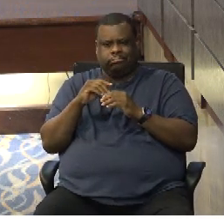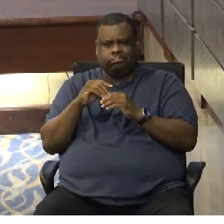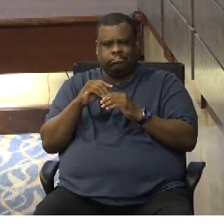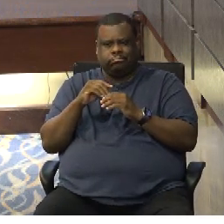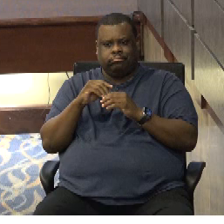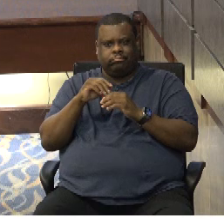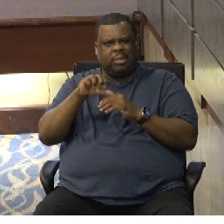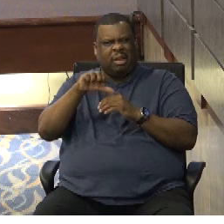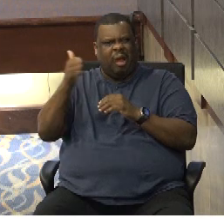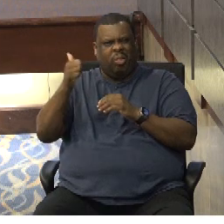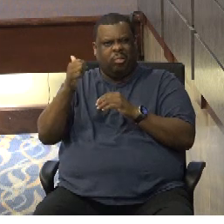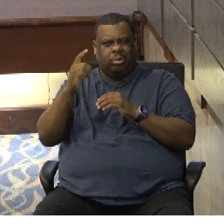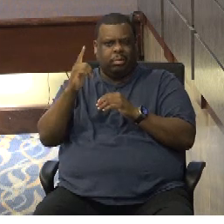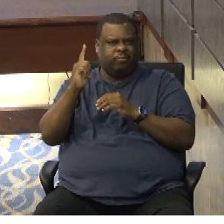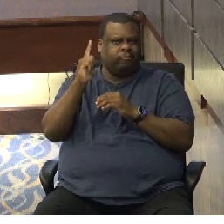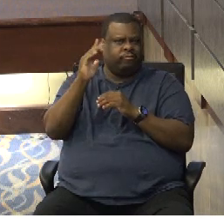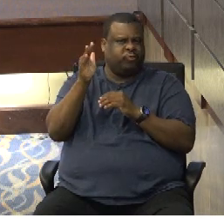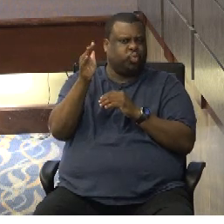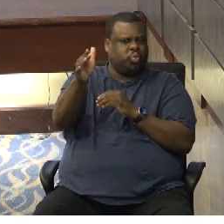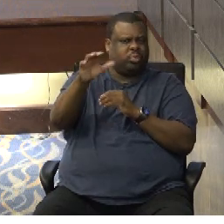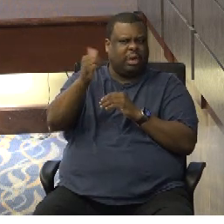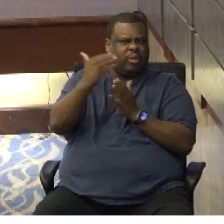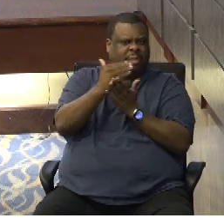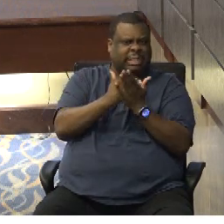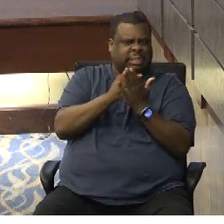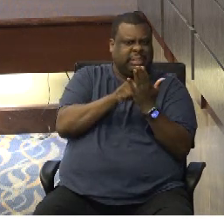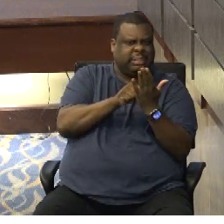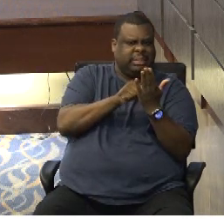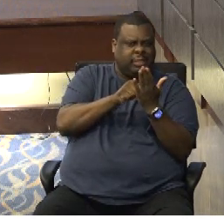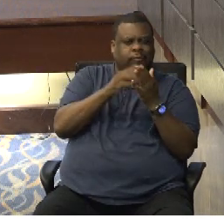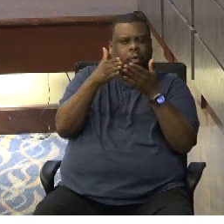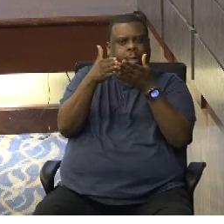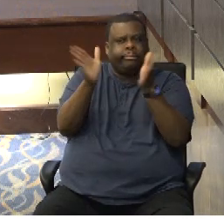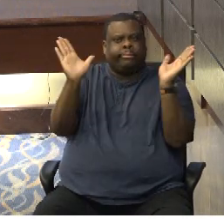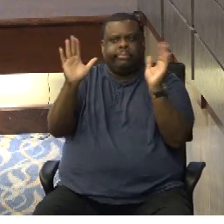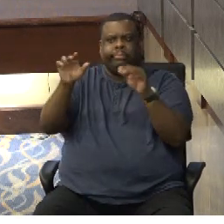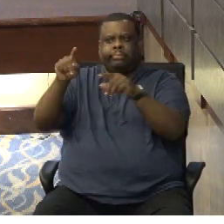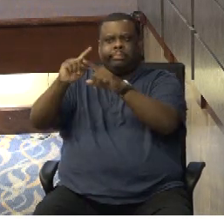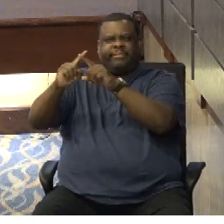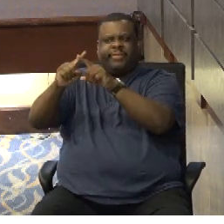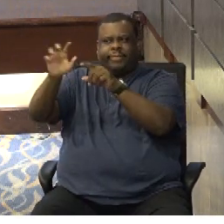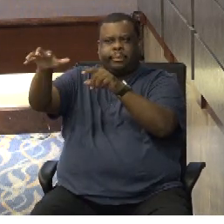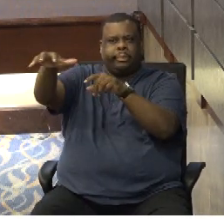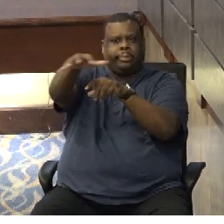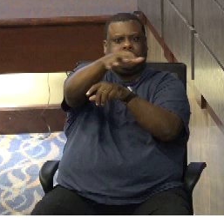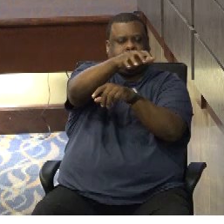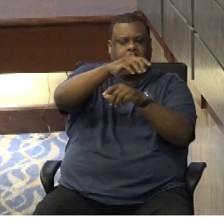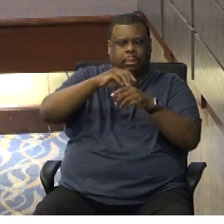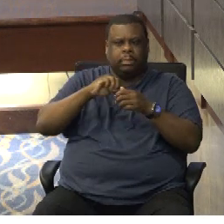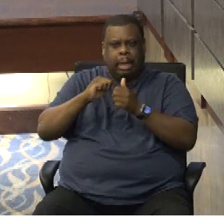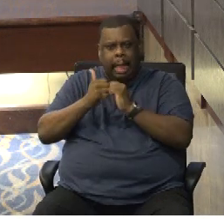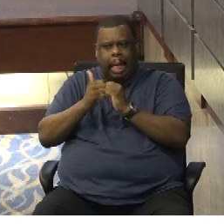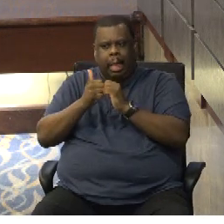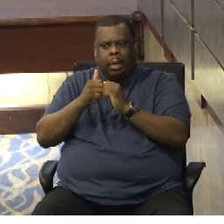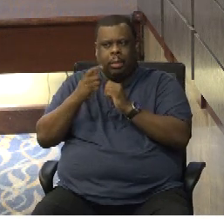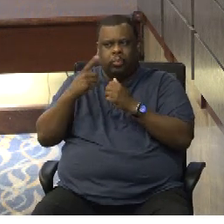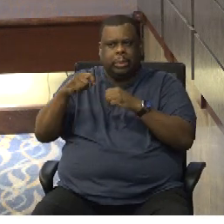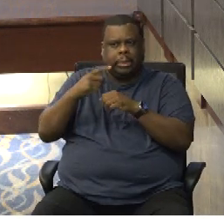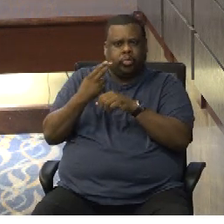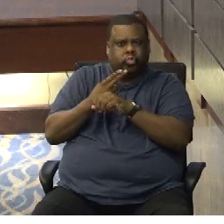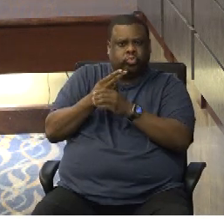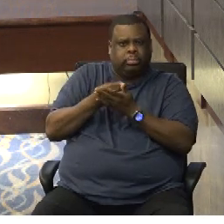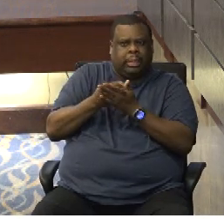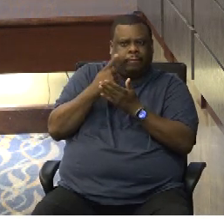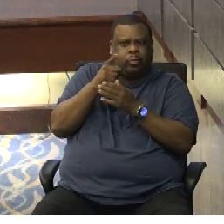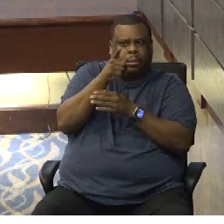future agenda item, just an update on the broadband status and how it's being utilized within those are they,